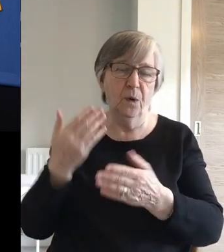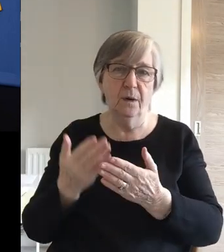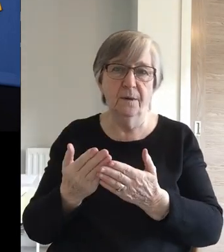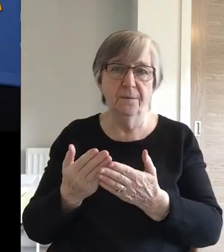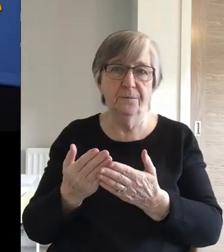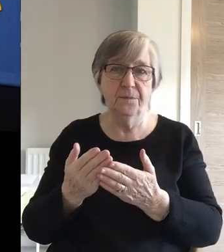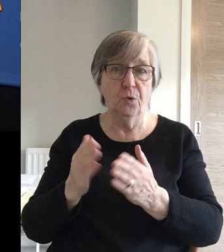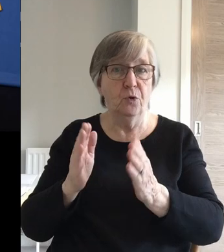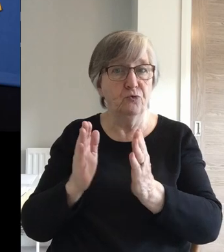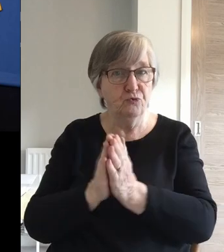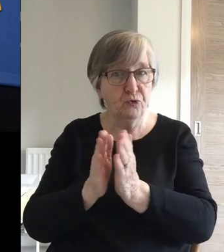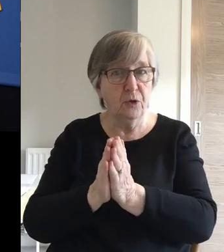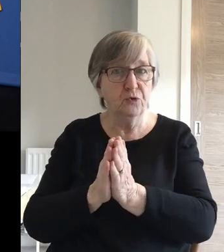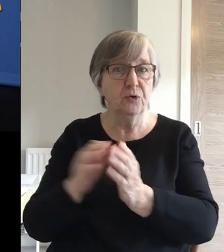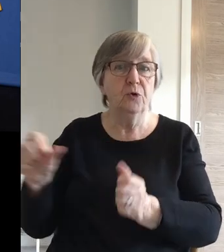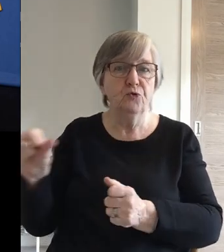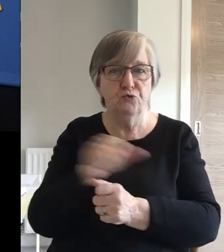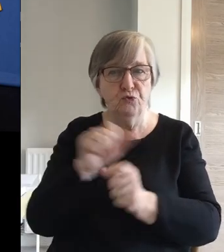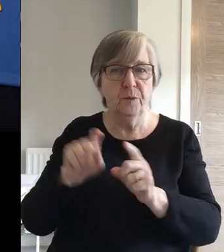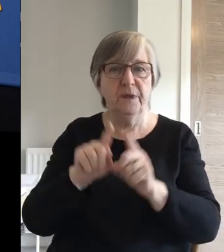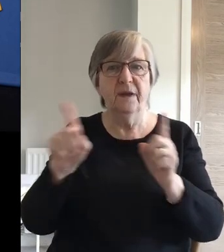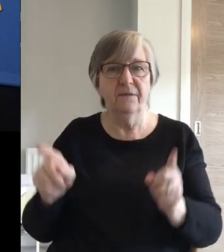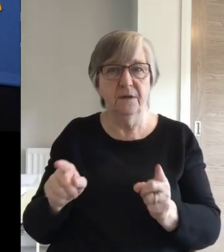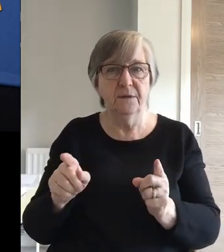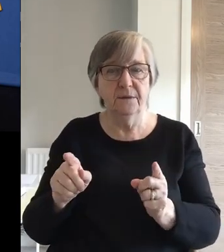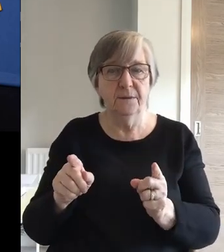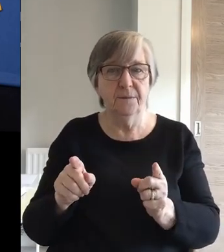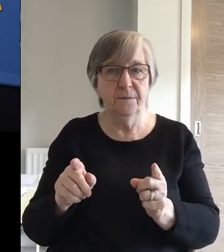Now, the church should be different.